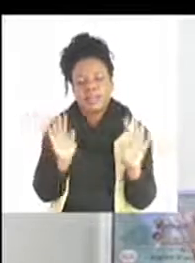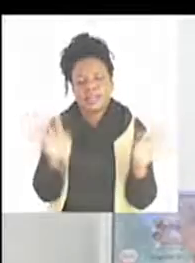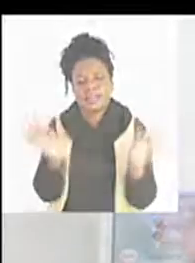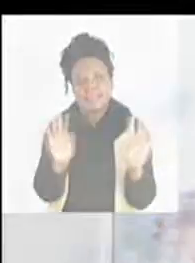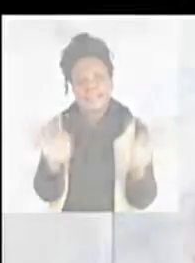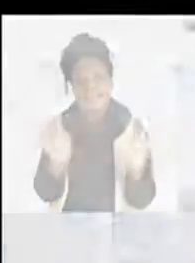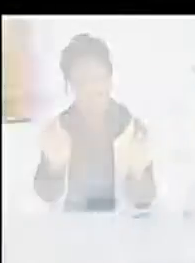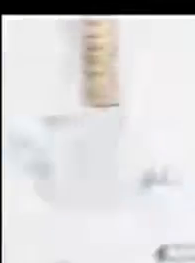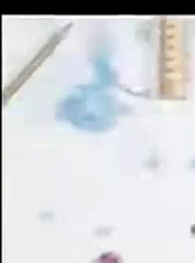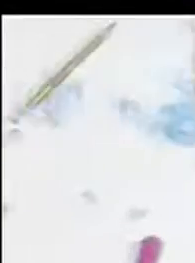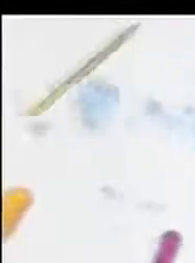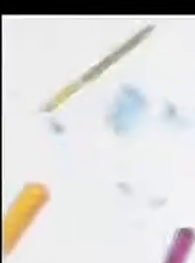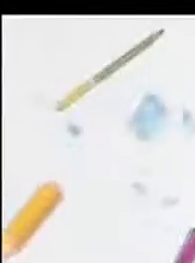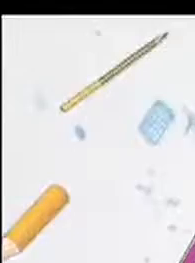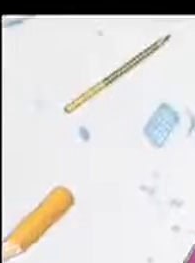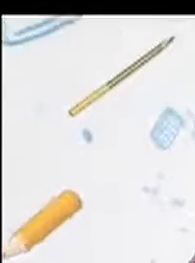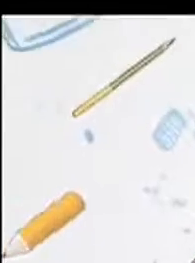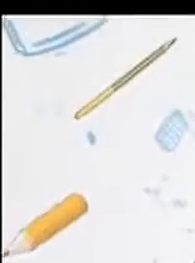ta-ta!